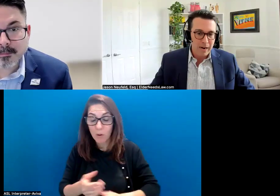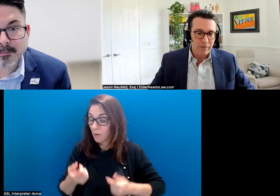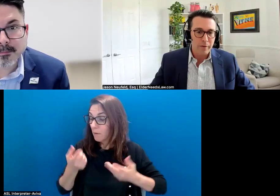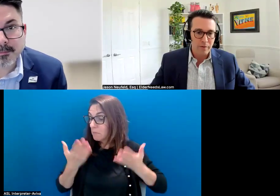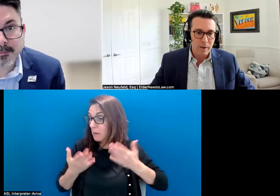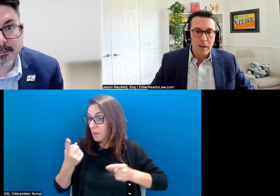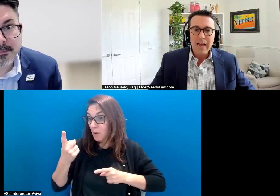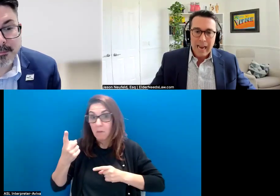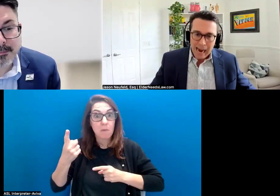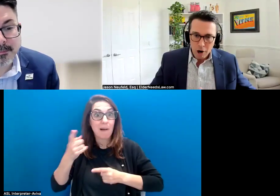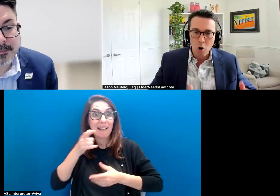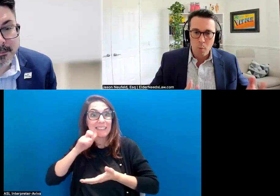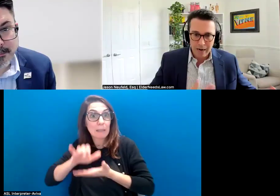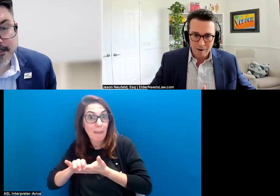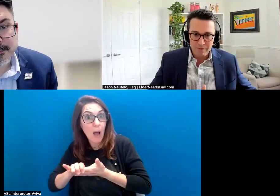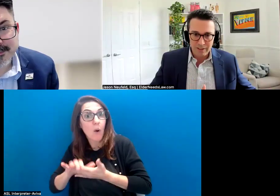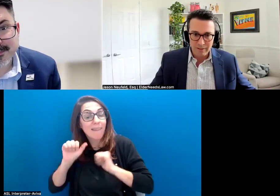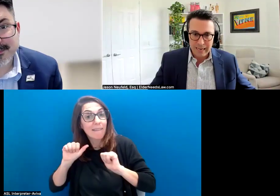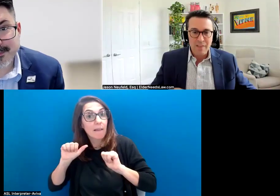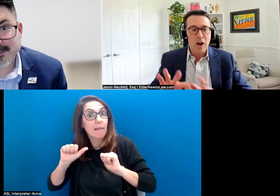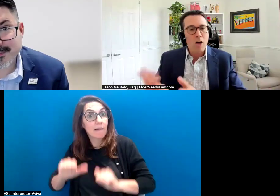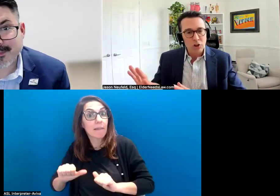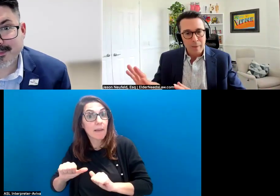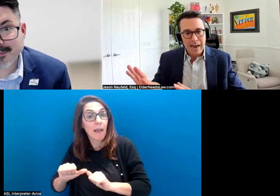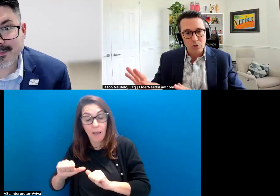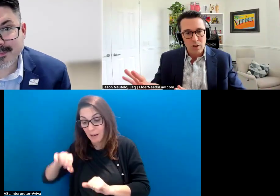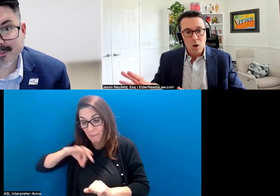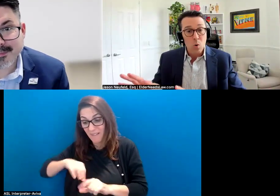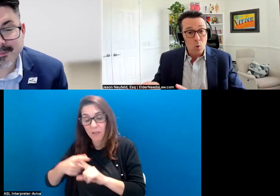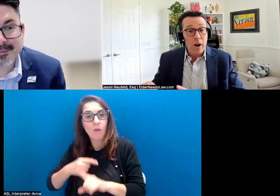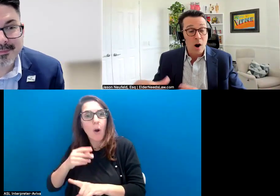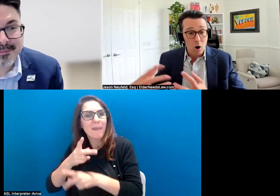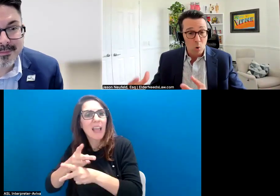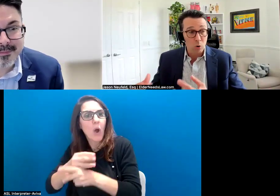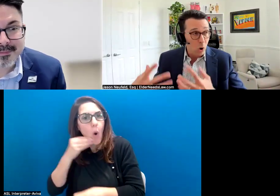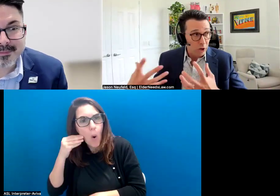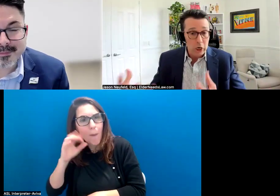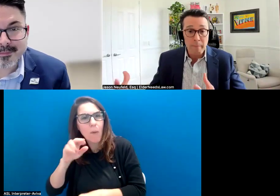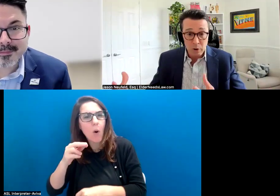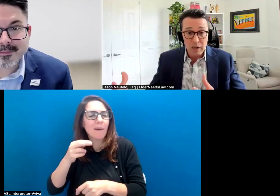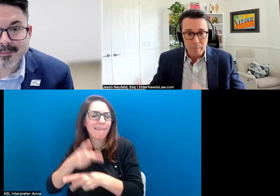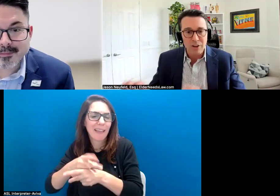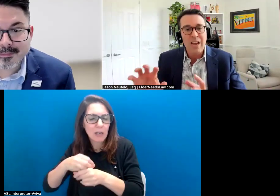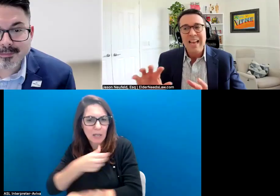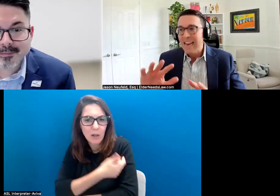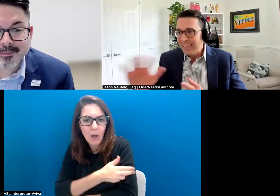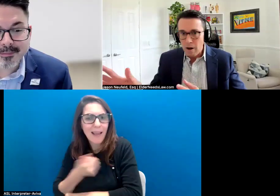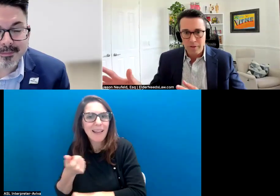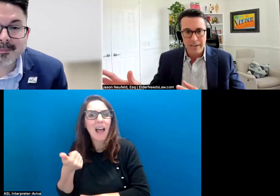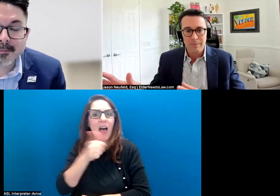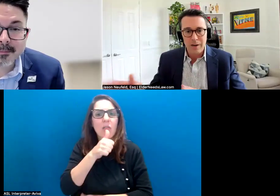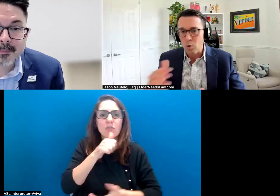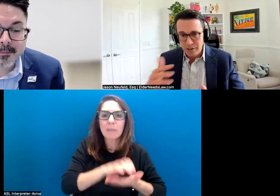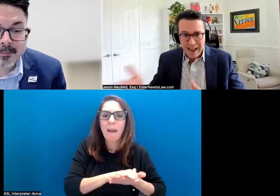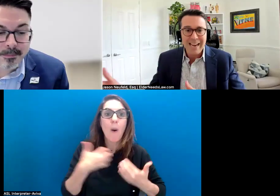would benefit from care at home or care in a facility, and the other spouse, who in our world we call the community spouse, is